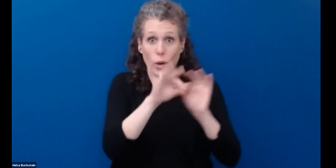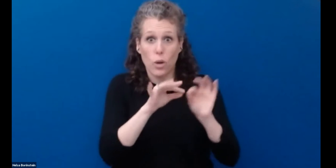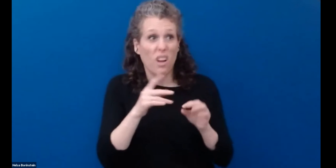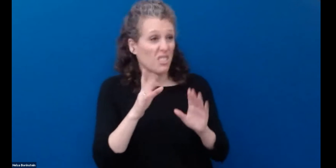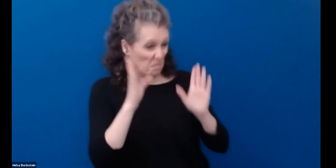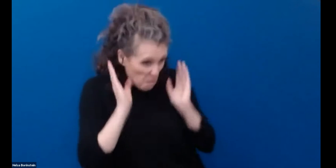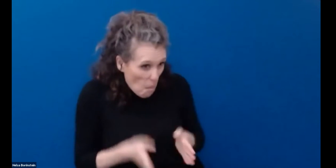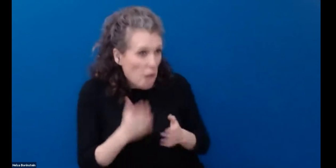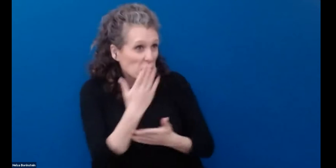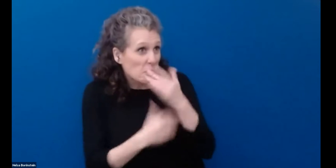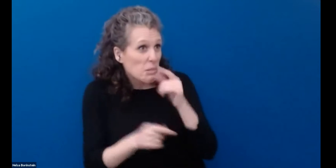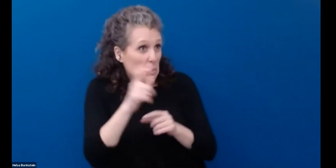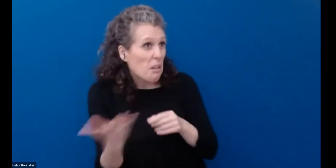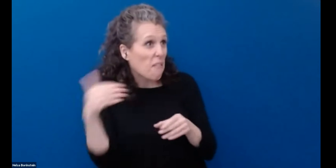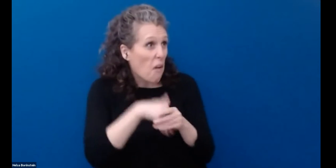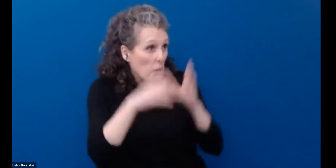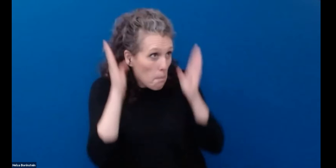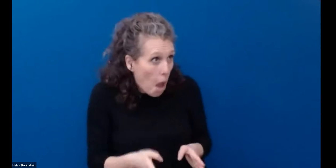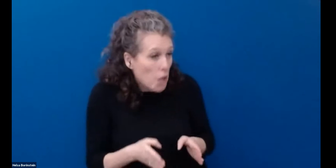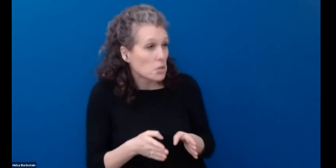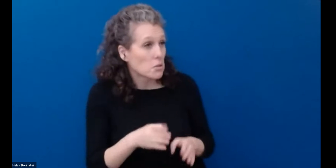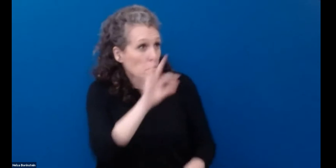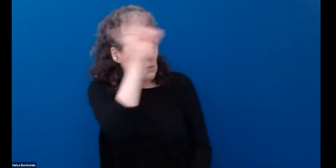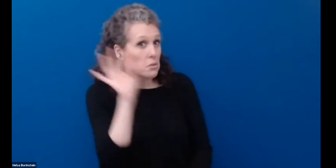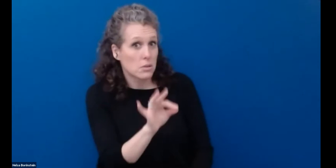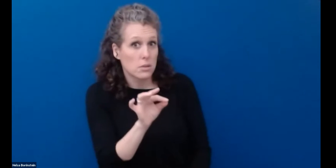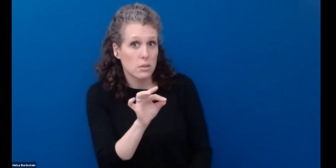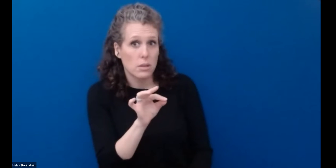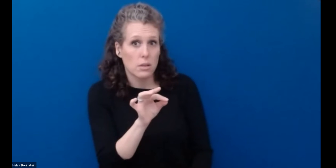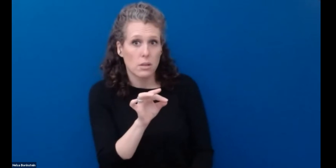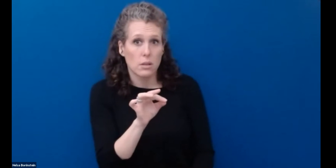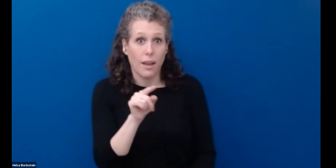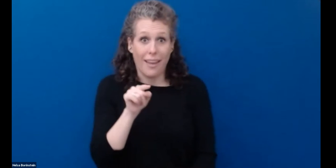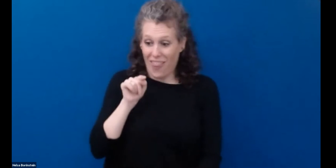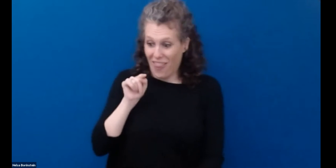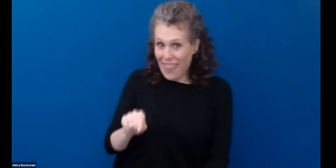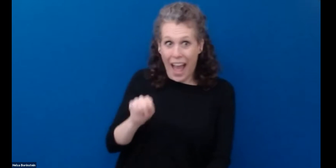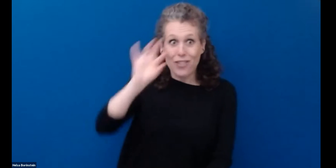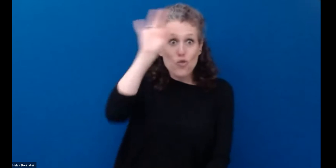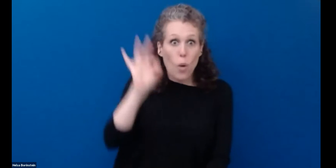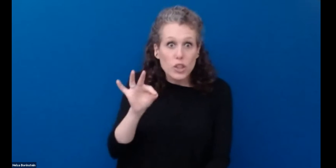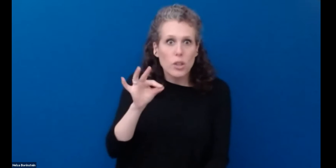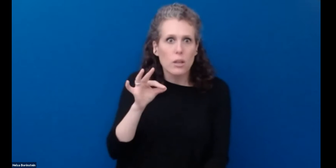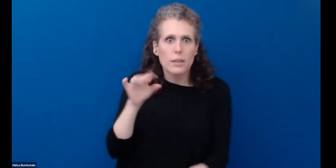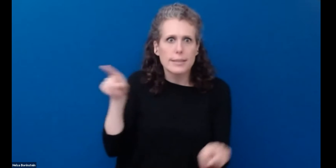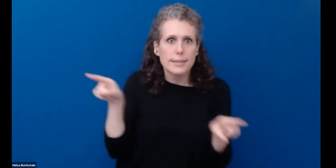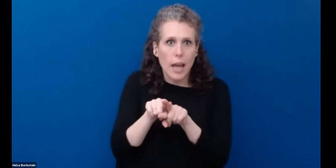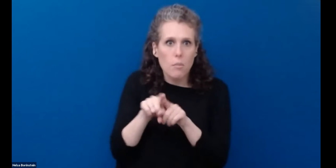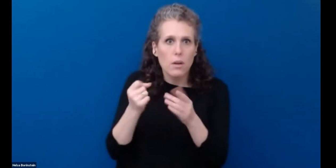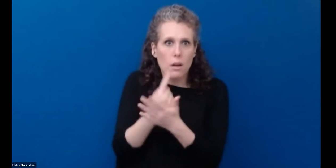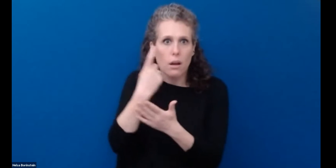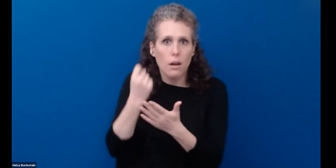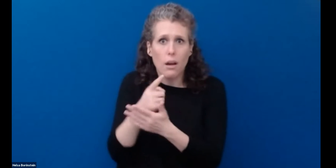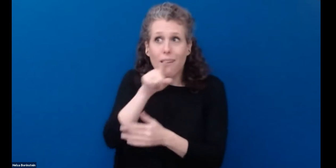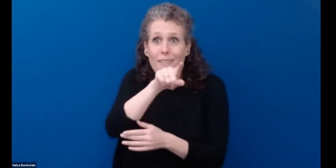include people with disabilities in this? And that came on and on and on again. And these are the suppliers that